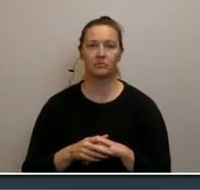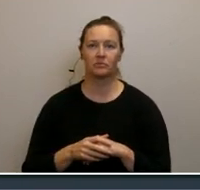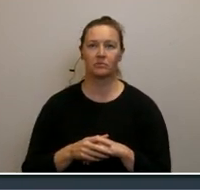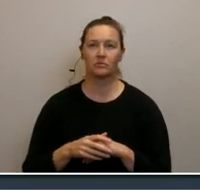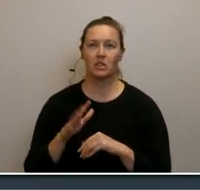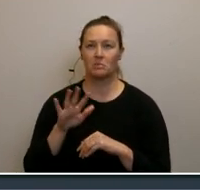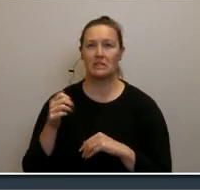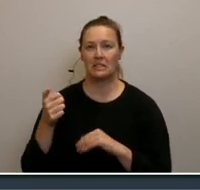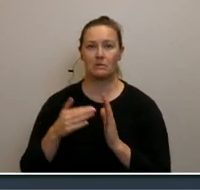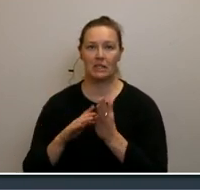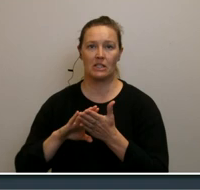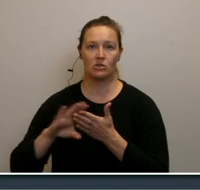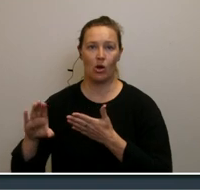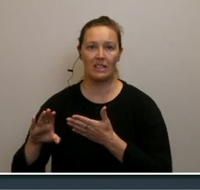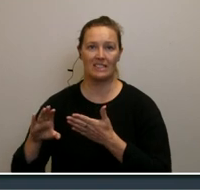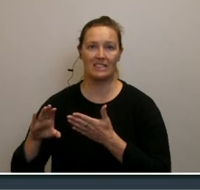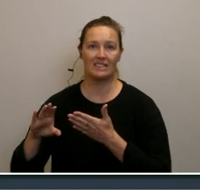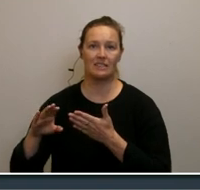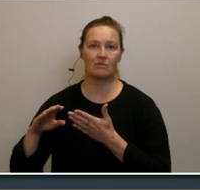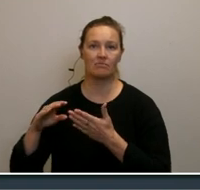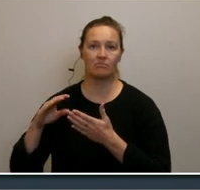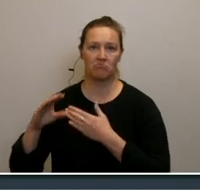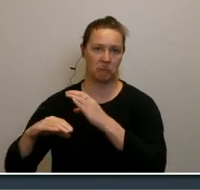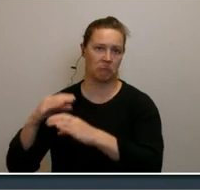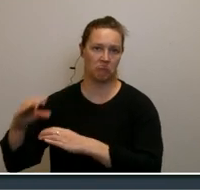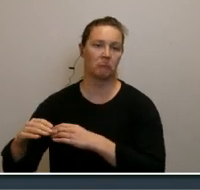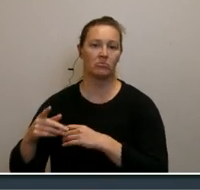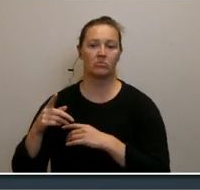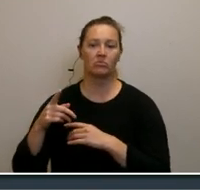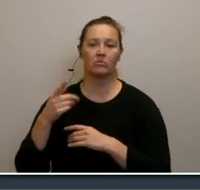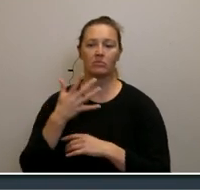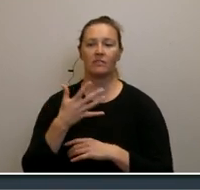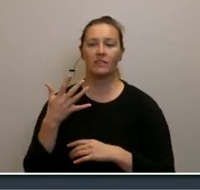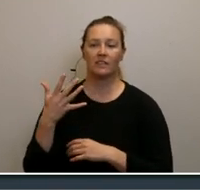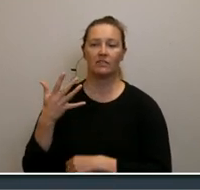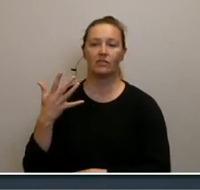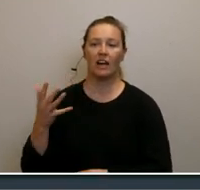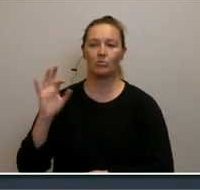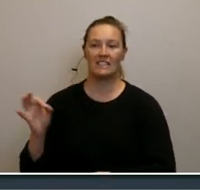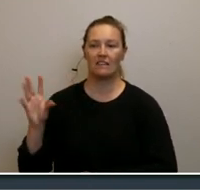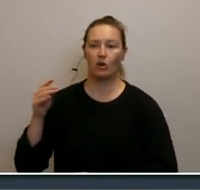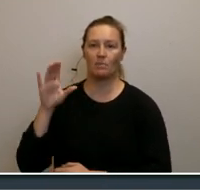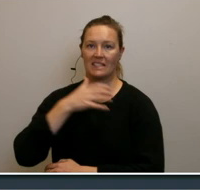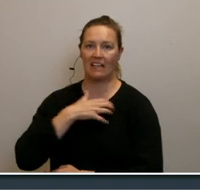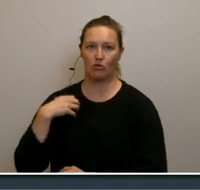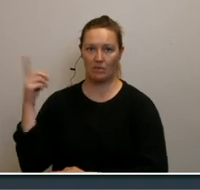turnover of some $6 million, 55% of which comes from central government and 45% from the community. So